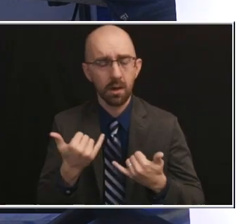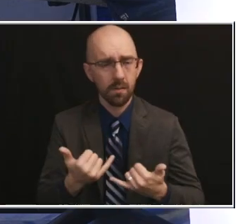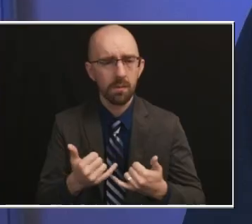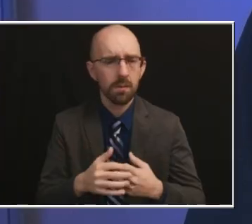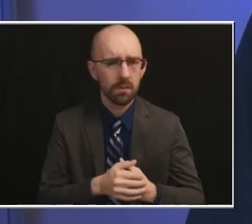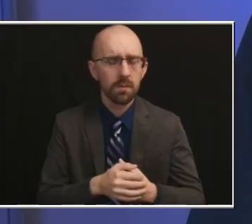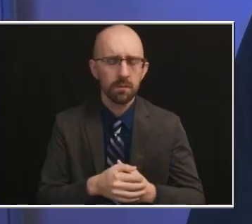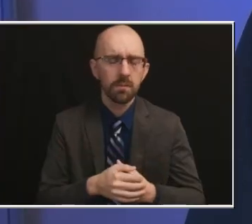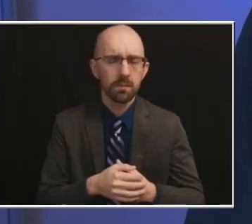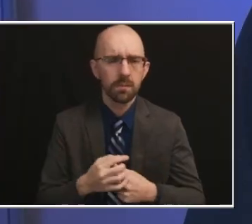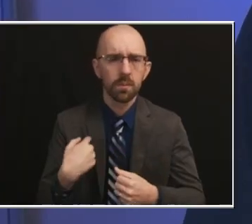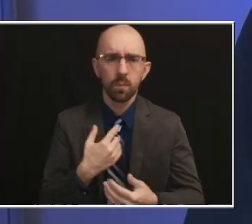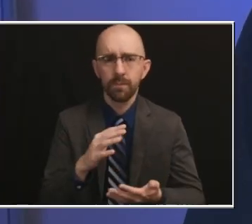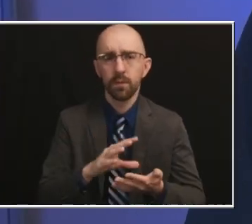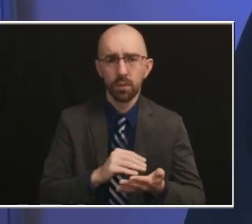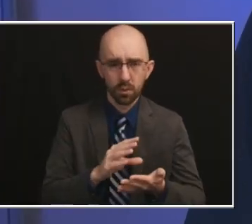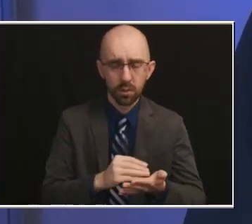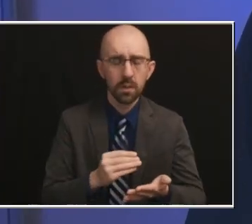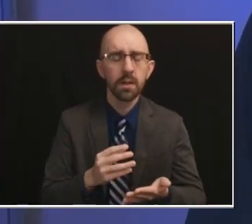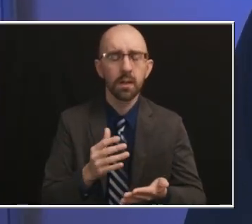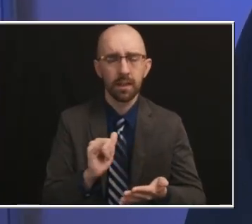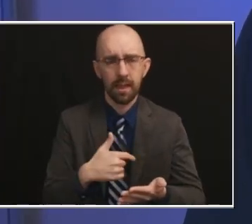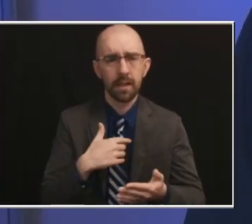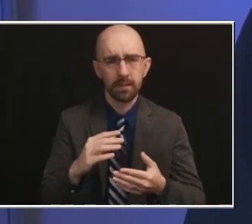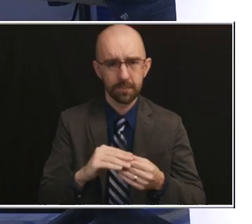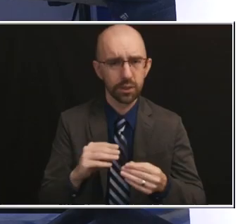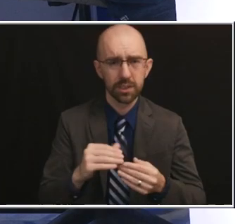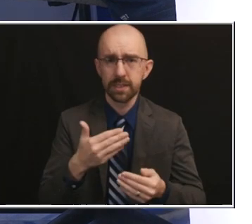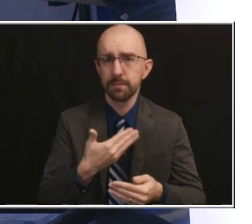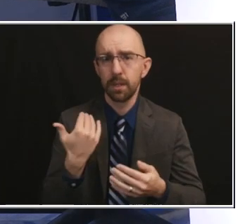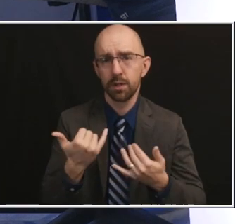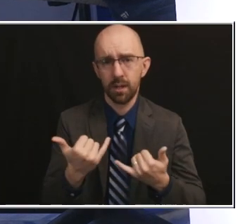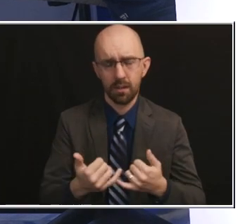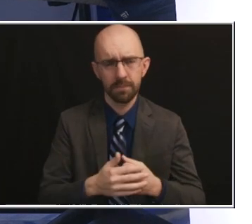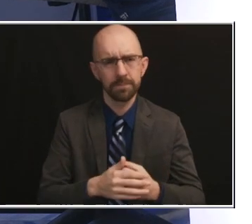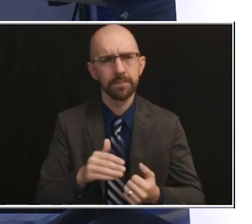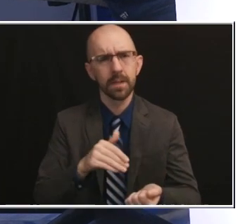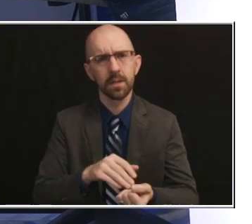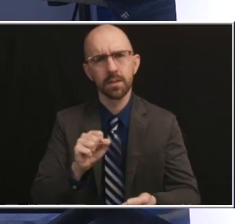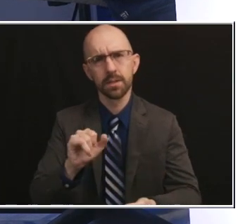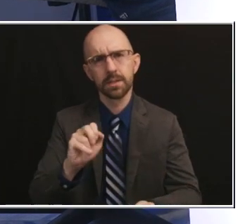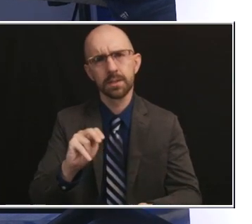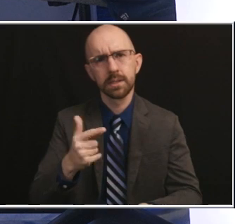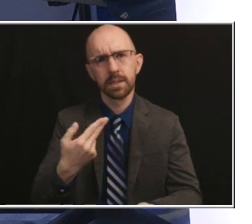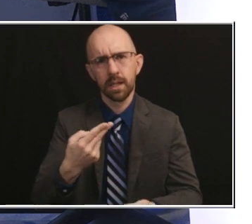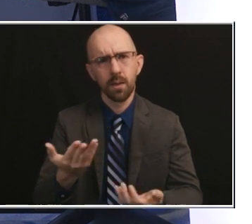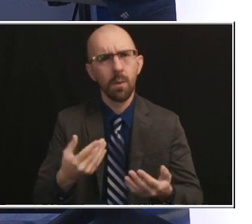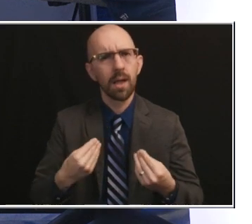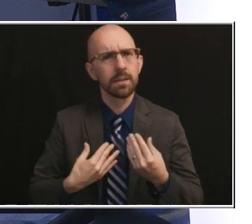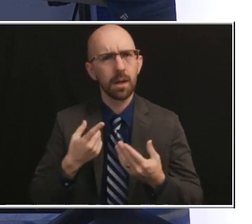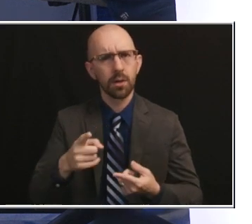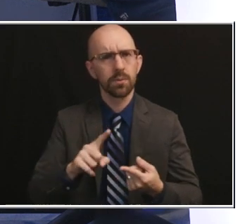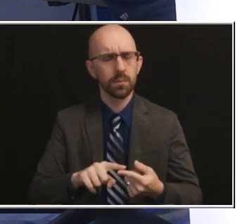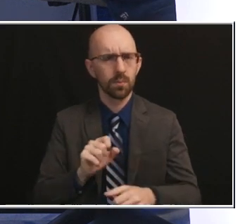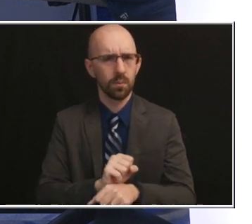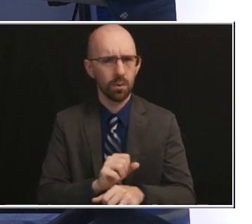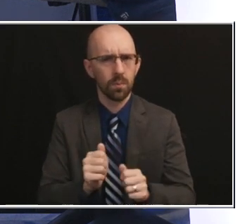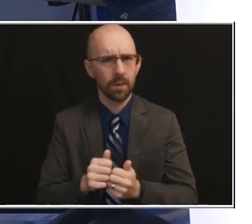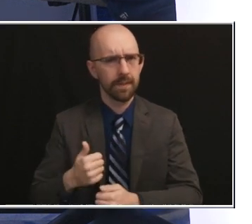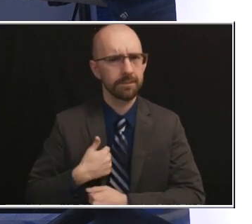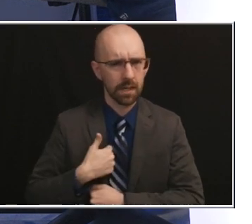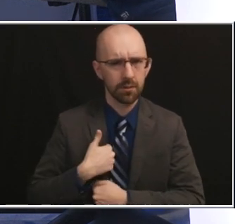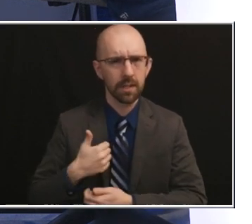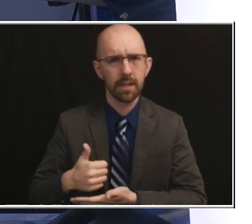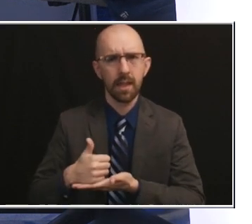We've learned, and like I said, it's a lot better now. Dr. Singh, I want to ask you, what inspired you to work with veterans and help veterans